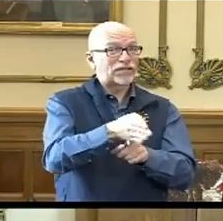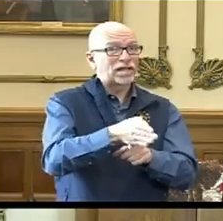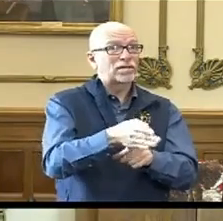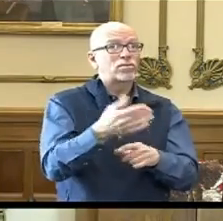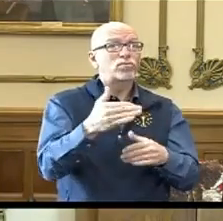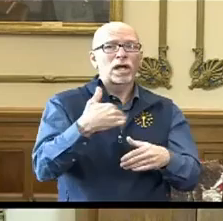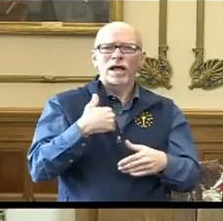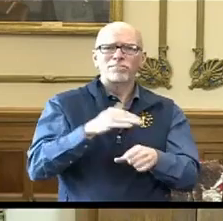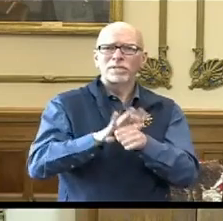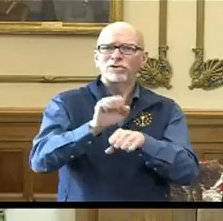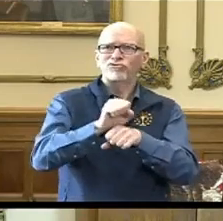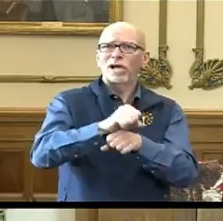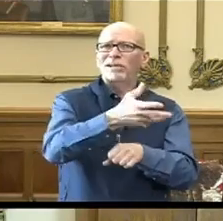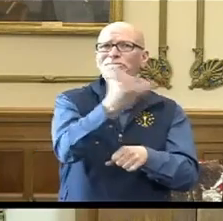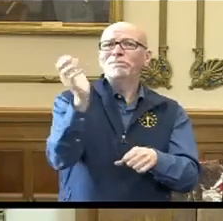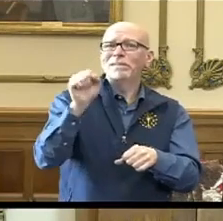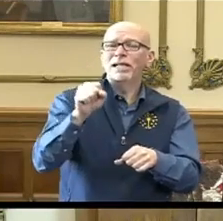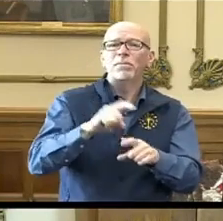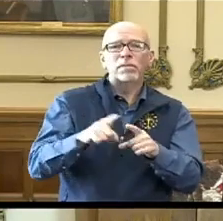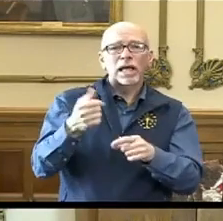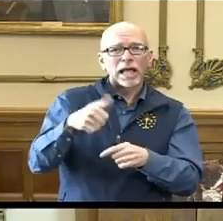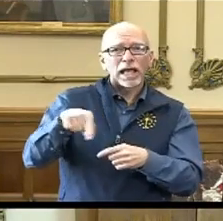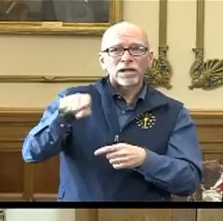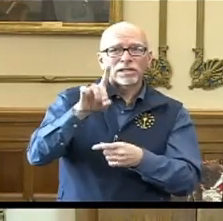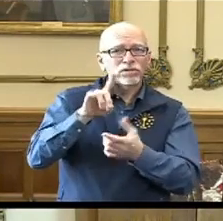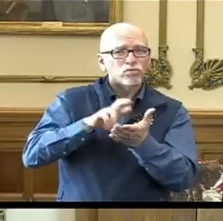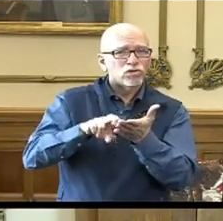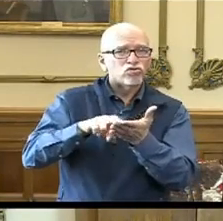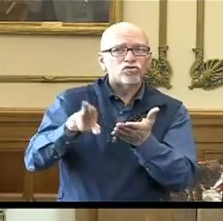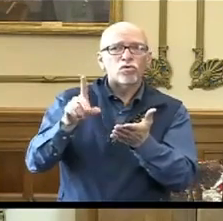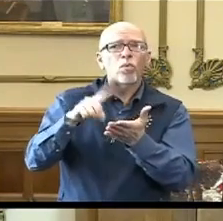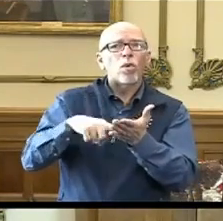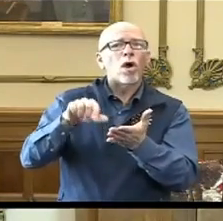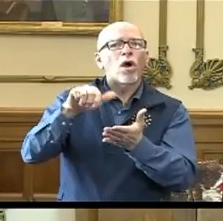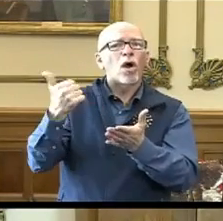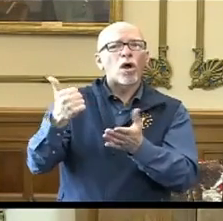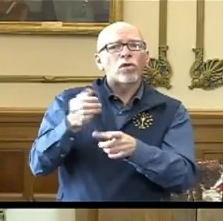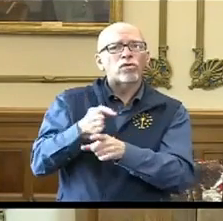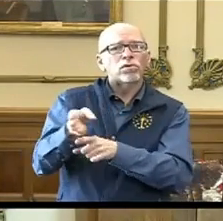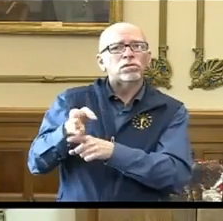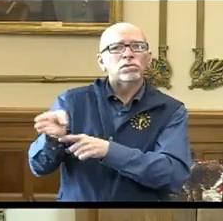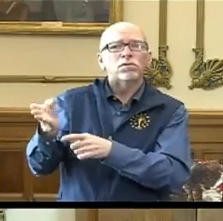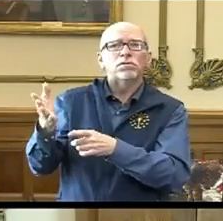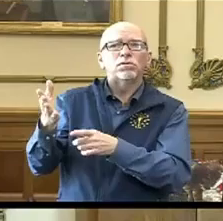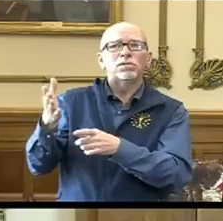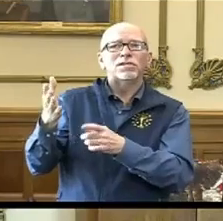definitely jobs. But has anybody started researching what other sectors? Oh, yeah.